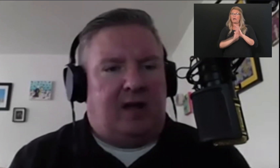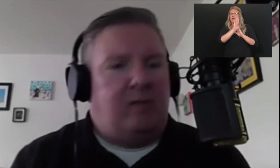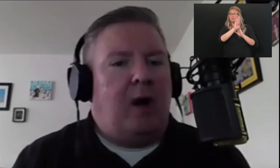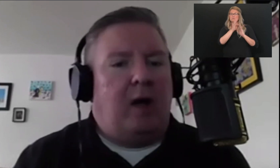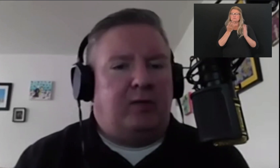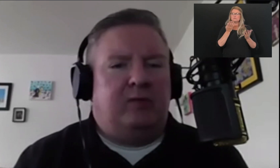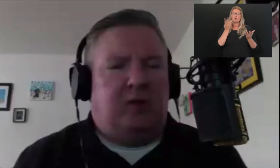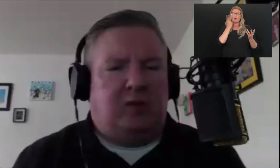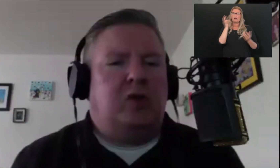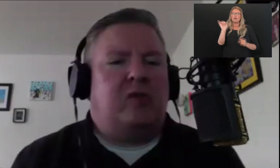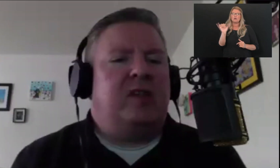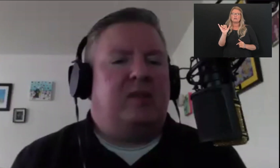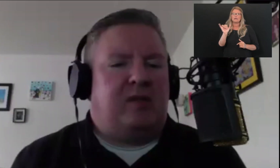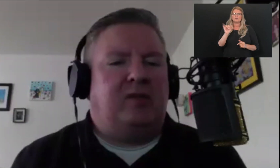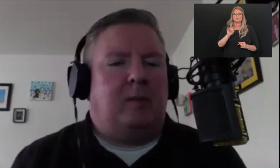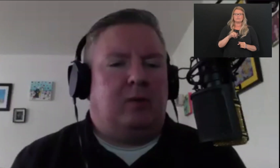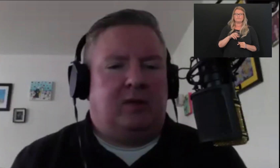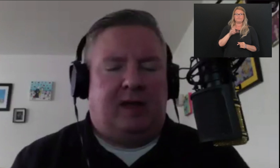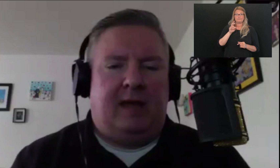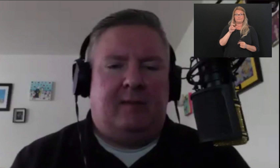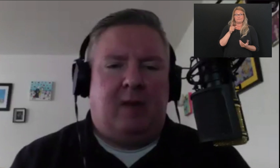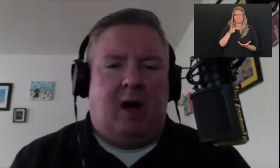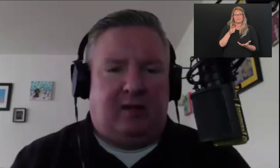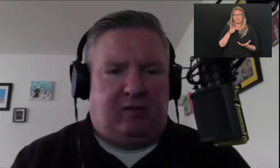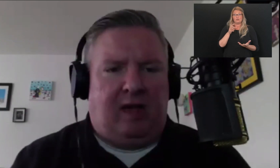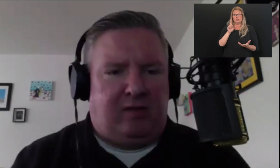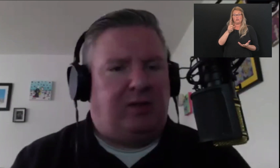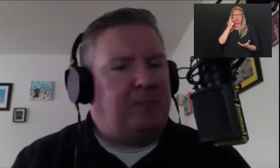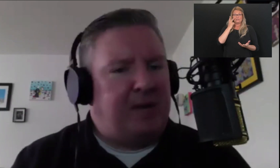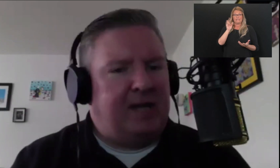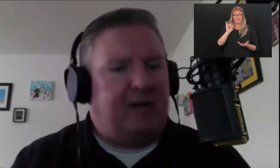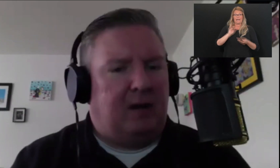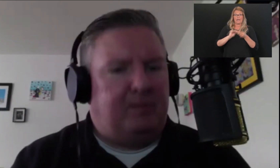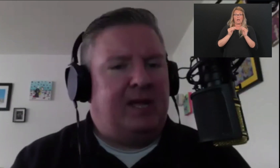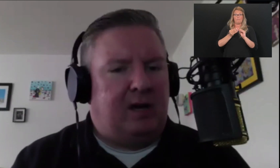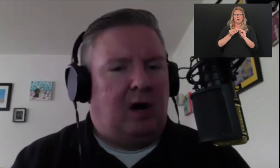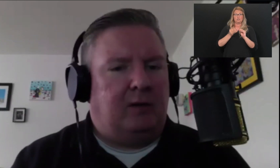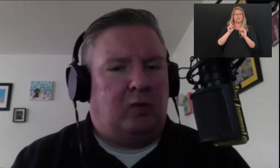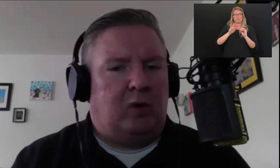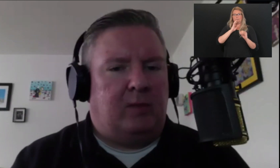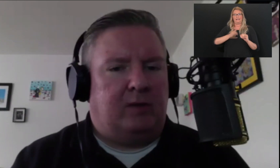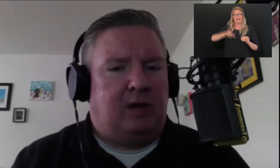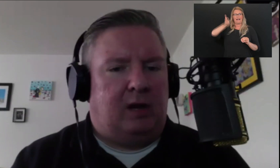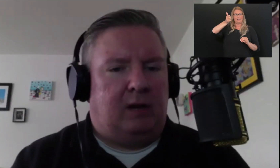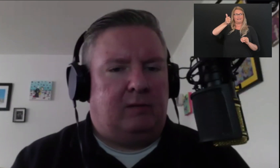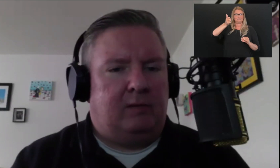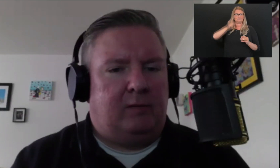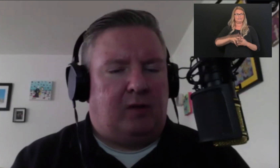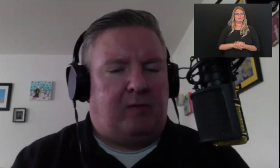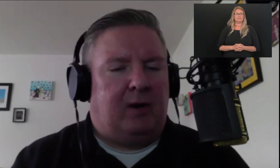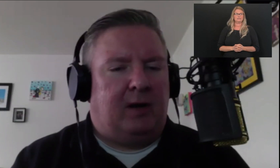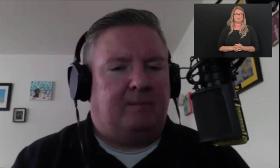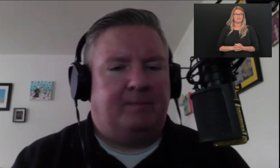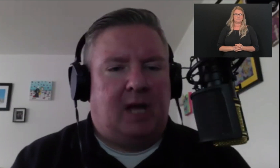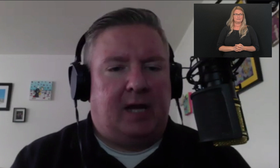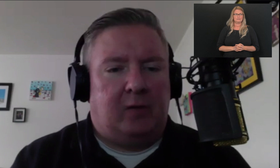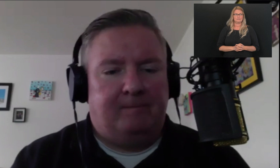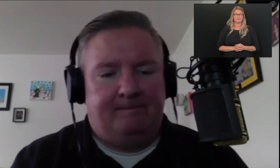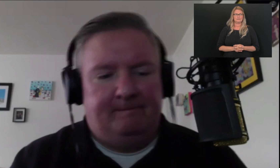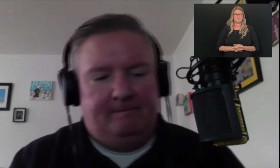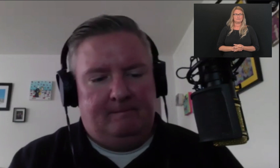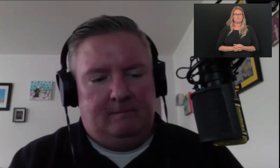next? Do you see this number that came out as the peak unemployment for this period? Thank